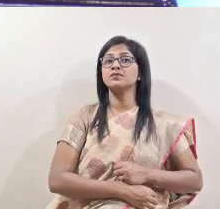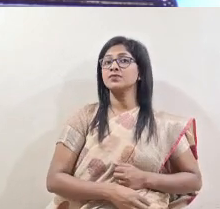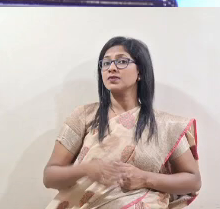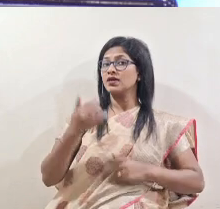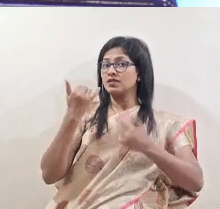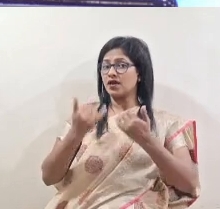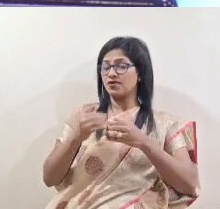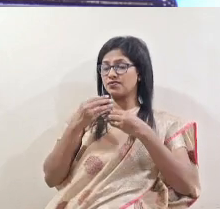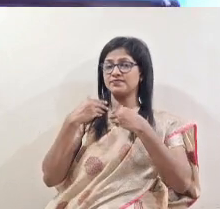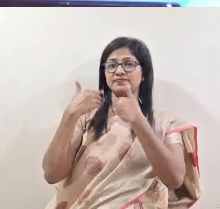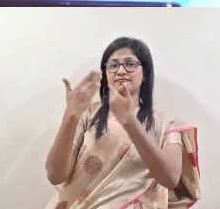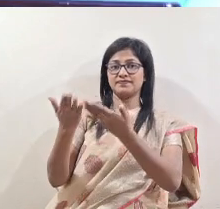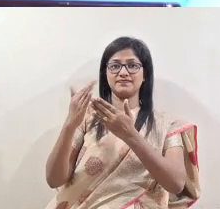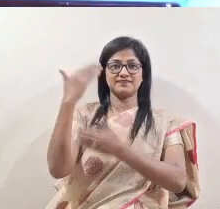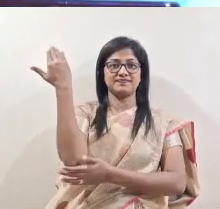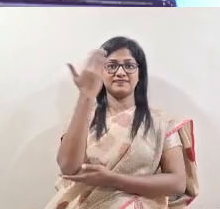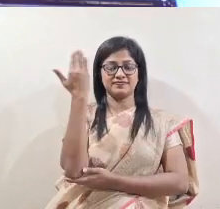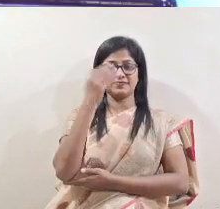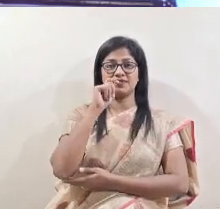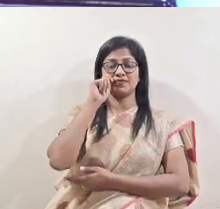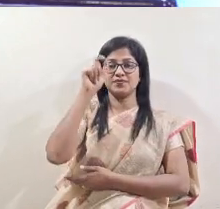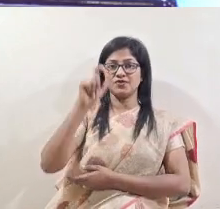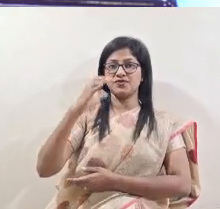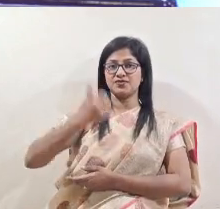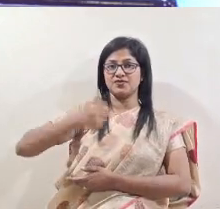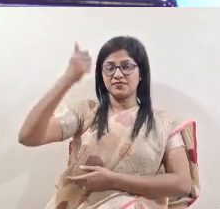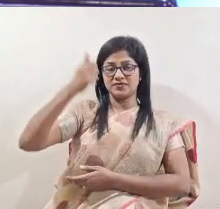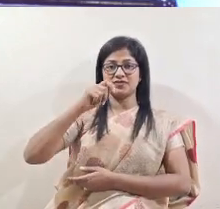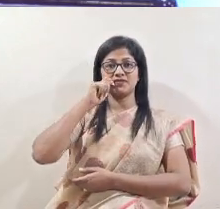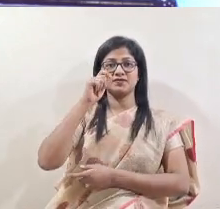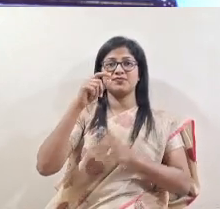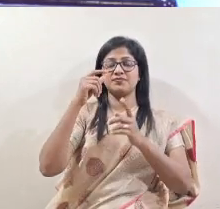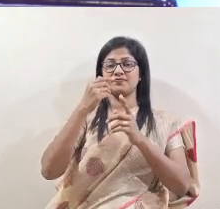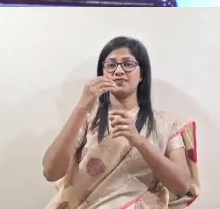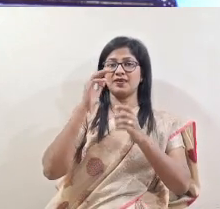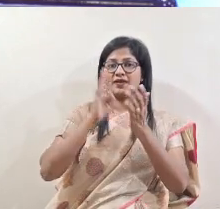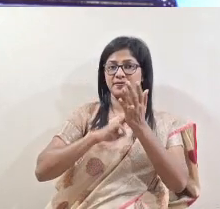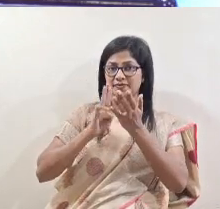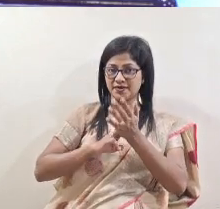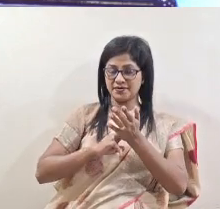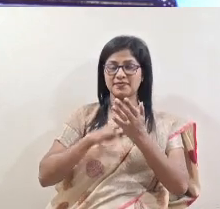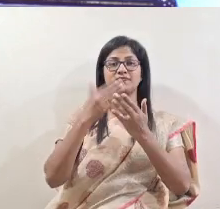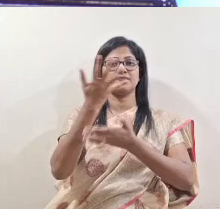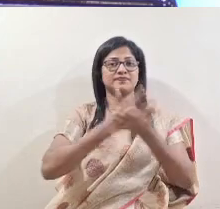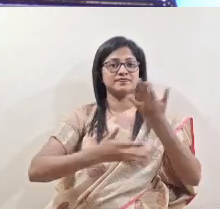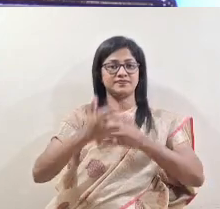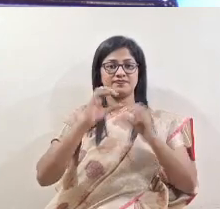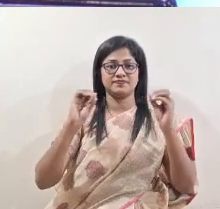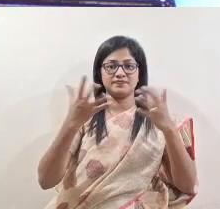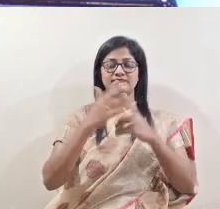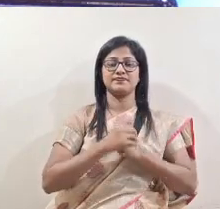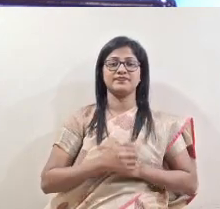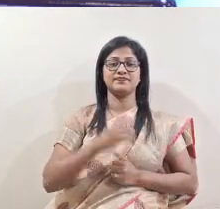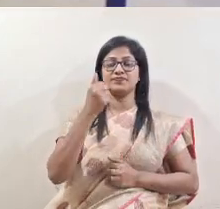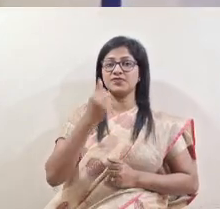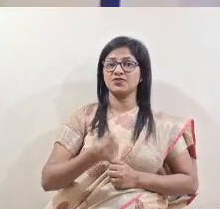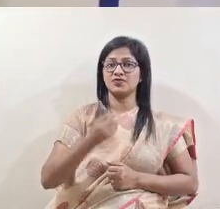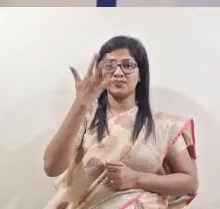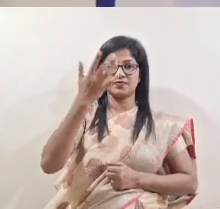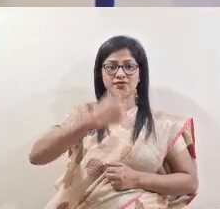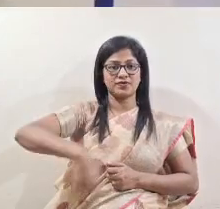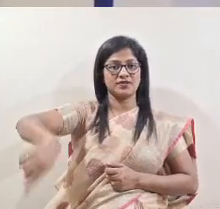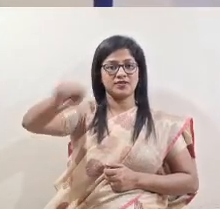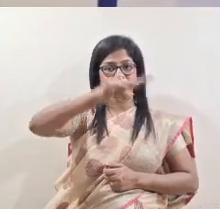like to hand over this session to our chairperson, Professor Mir, to start the presentation and discussions. Thank you.